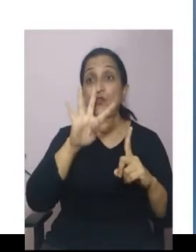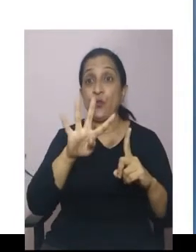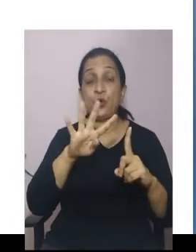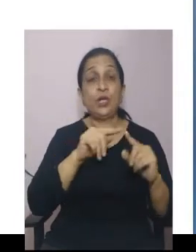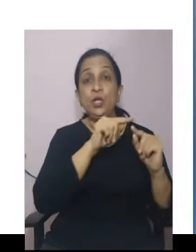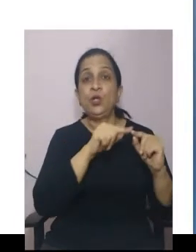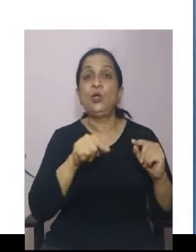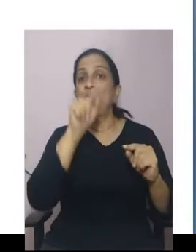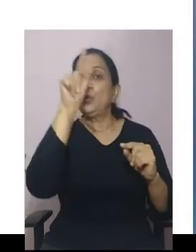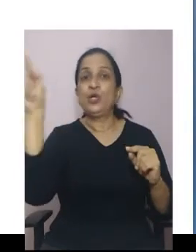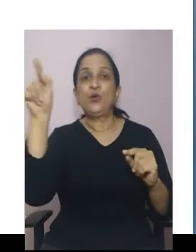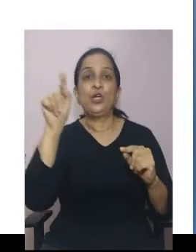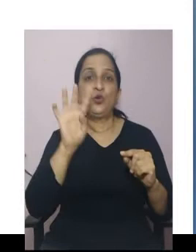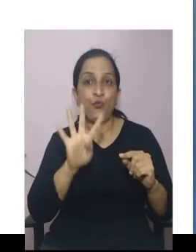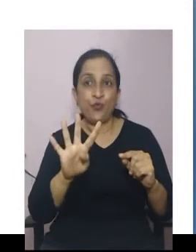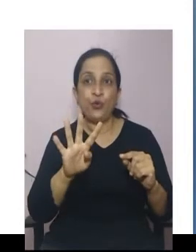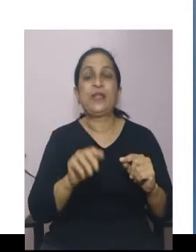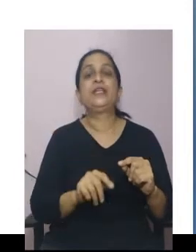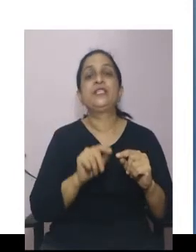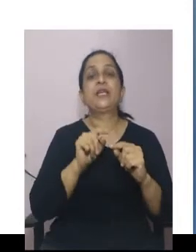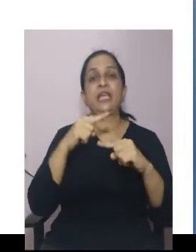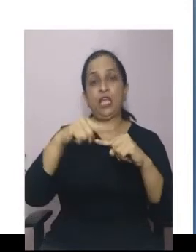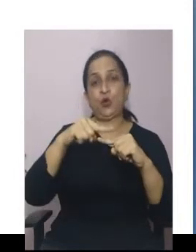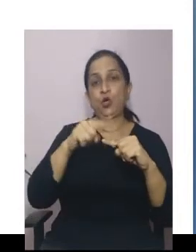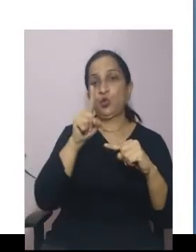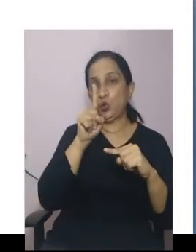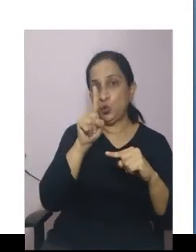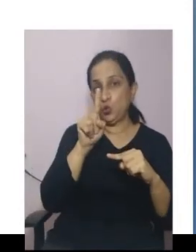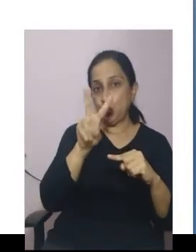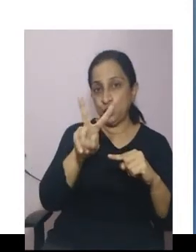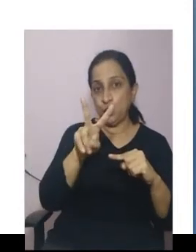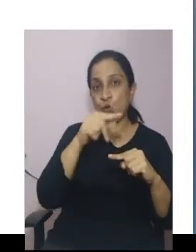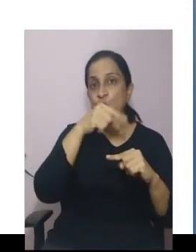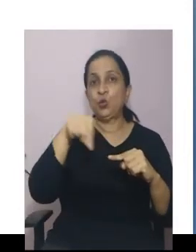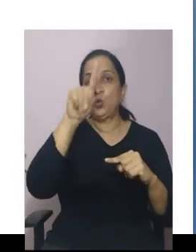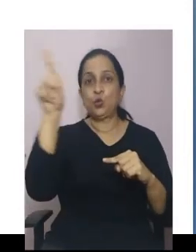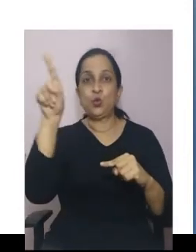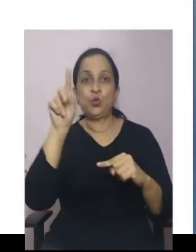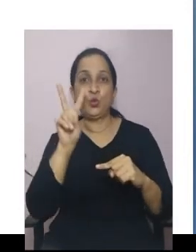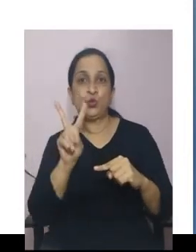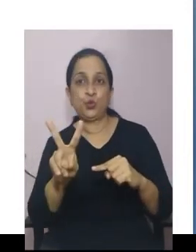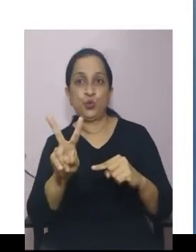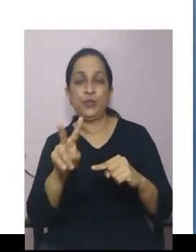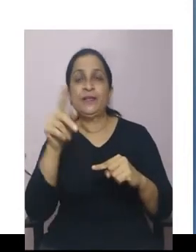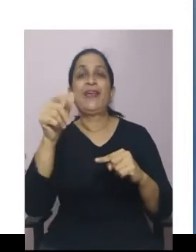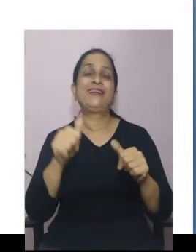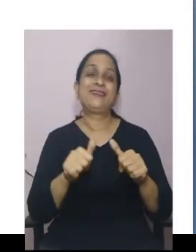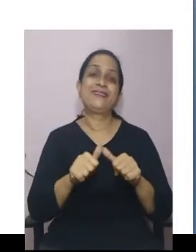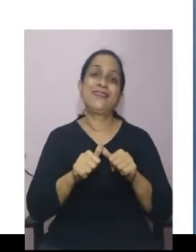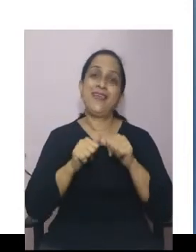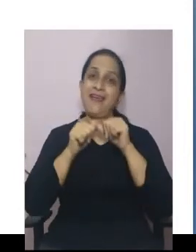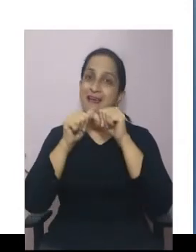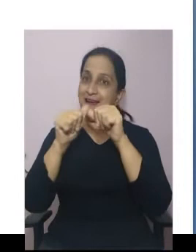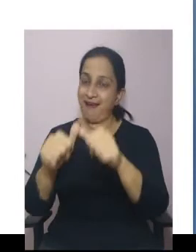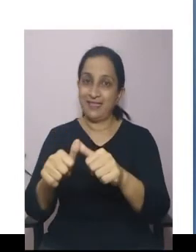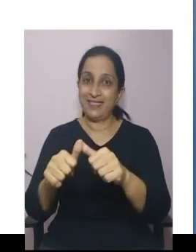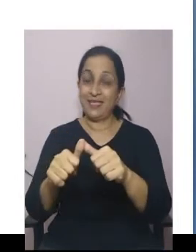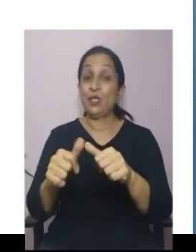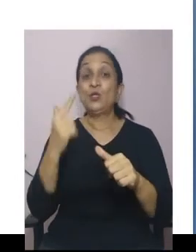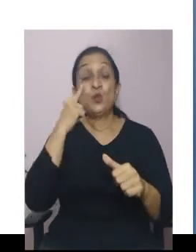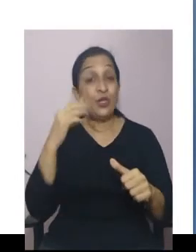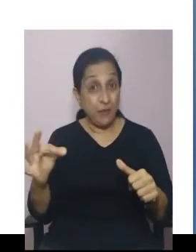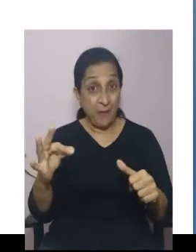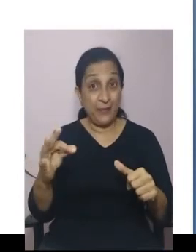it is 2 squared is 4. Again 6 minus 4 is 2 squared is 4. So root of 8, which is